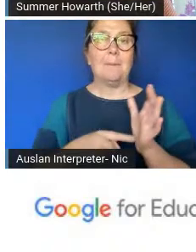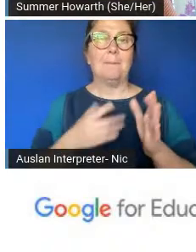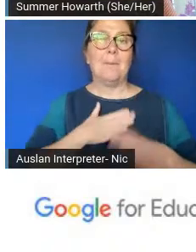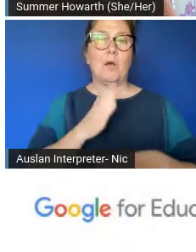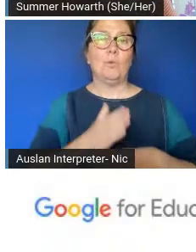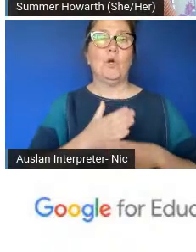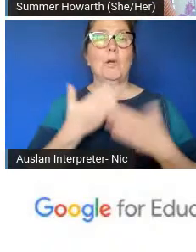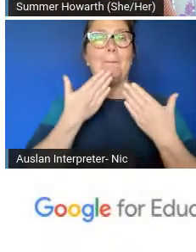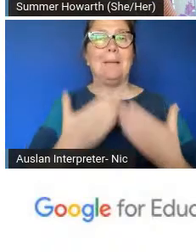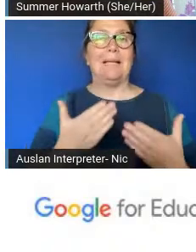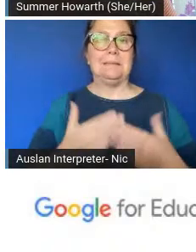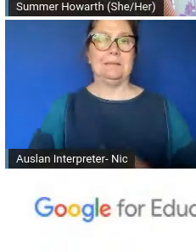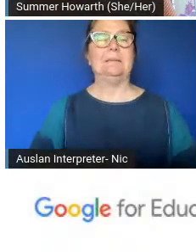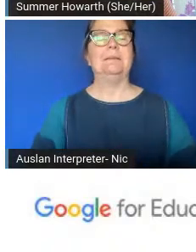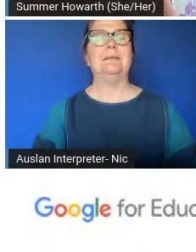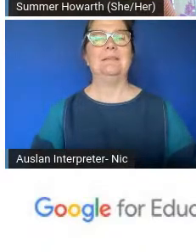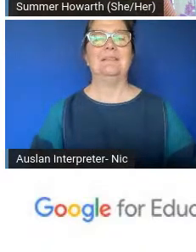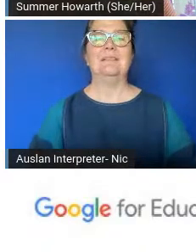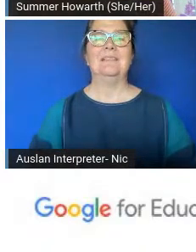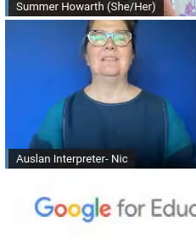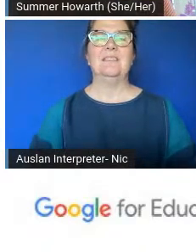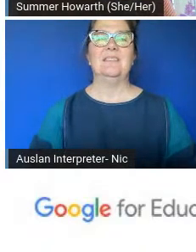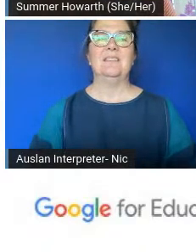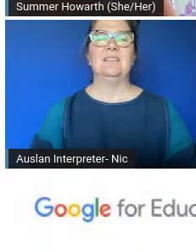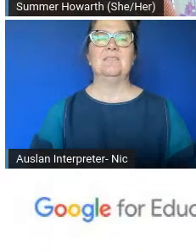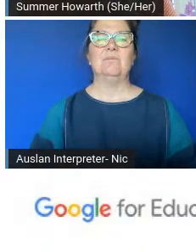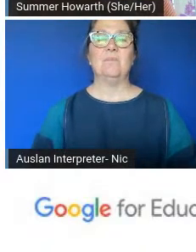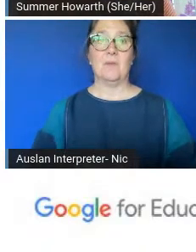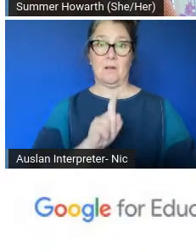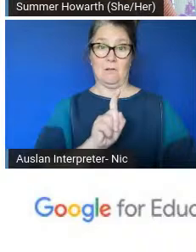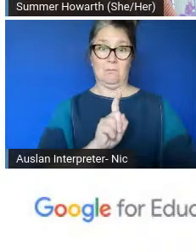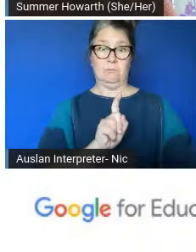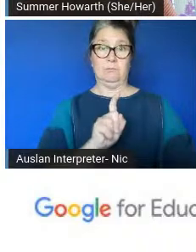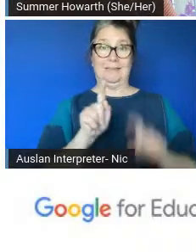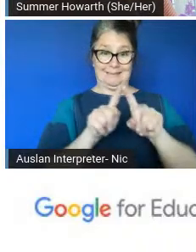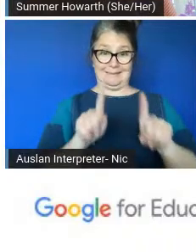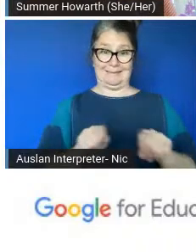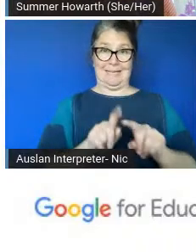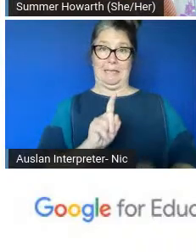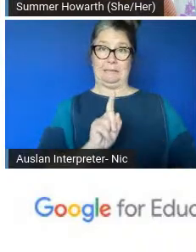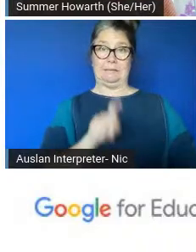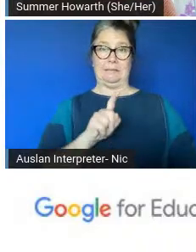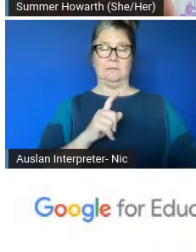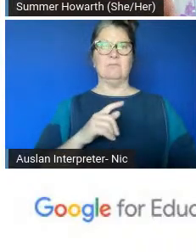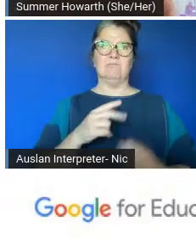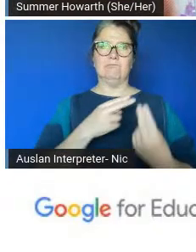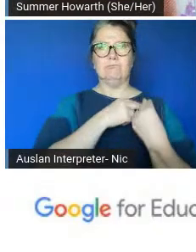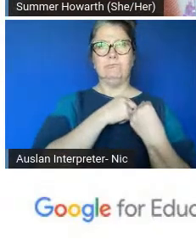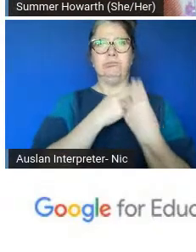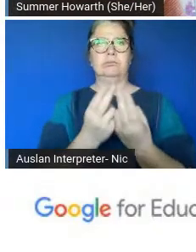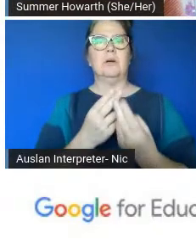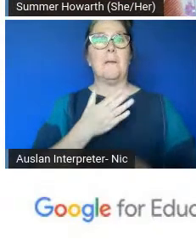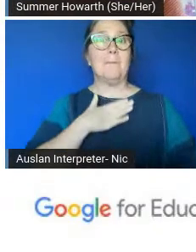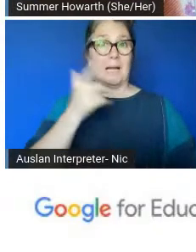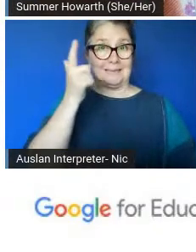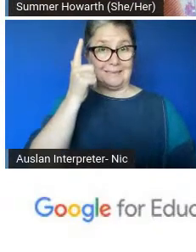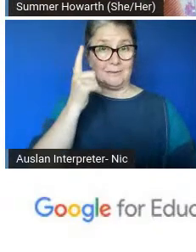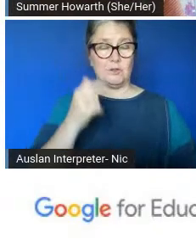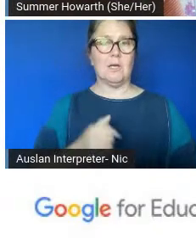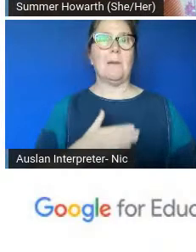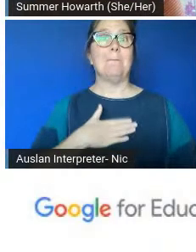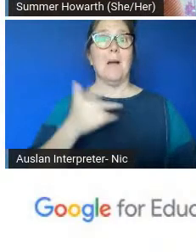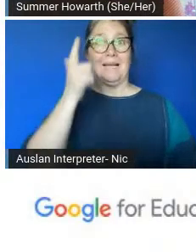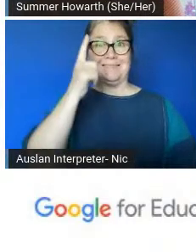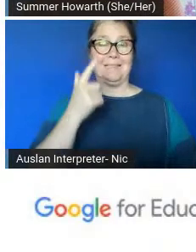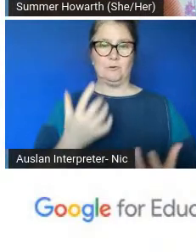please? And what that's going to do is I can assign it to my teacher, who is Summer. And then Summer's going to get an